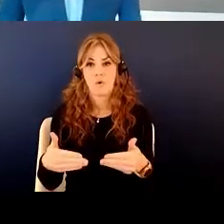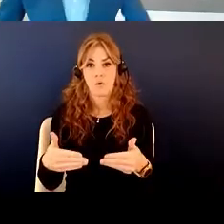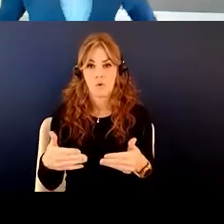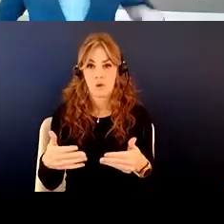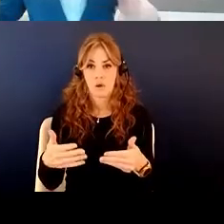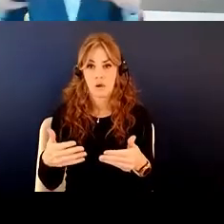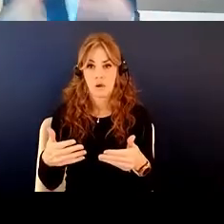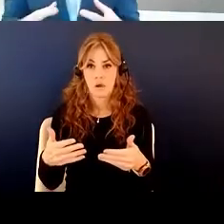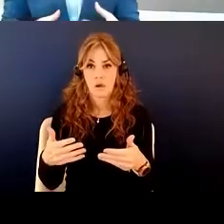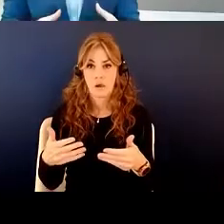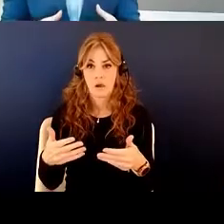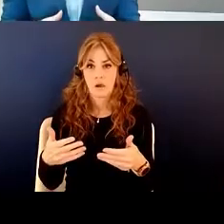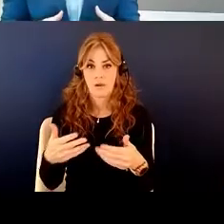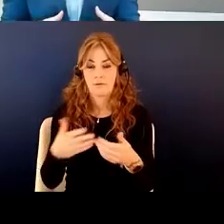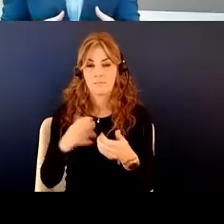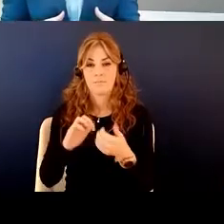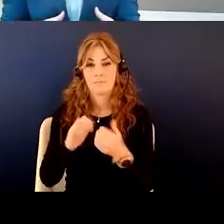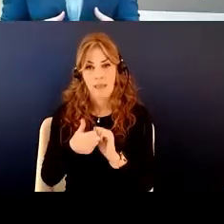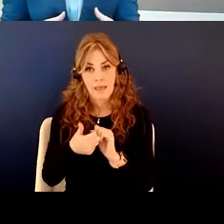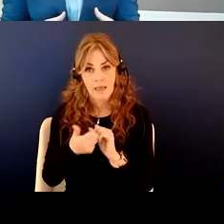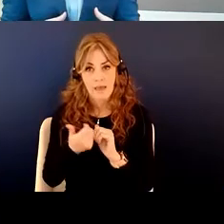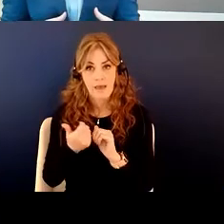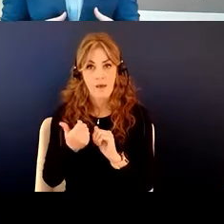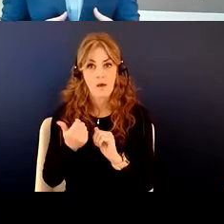on, is really how do you